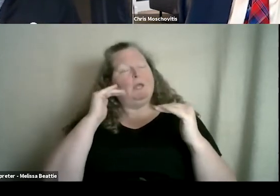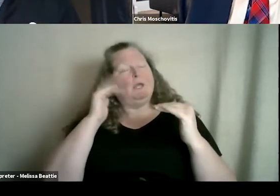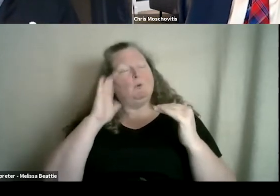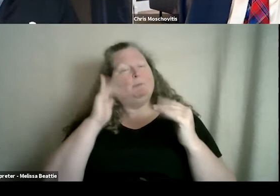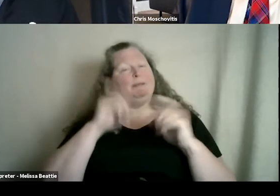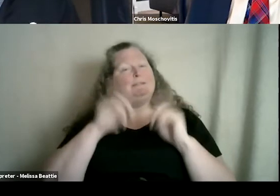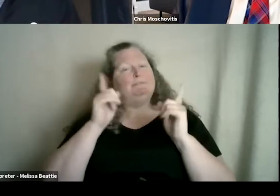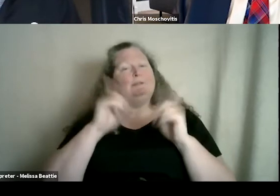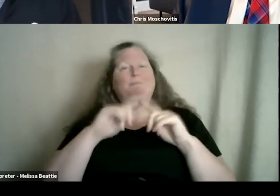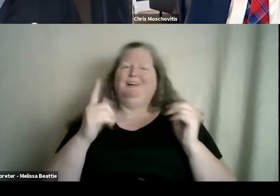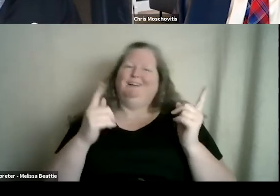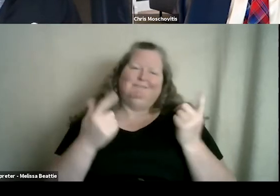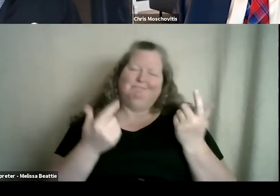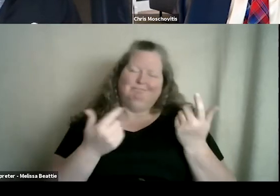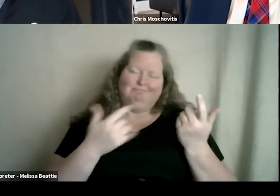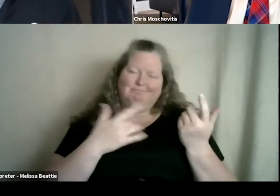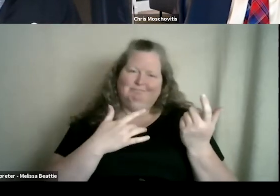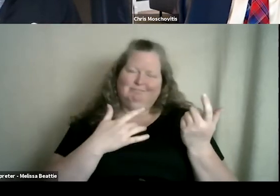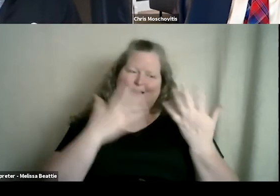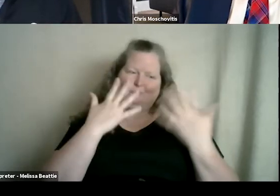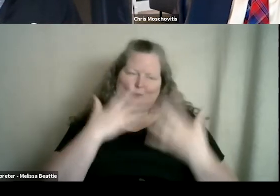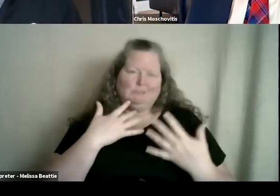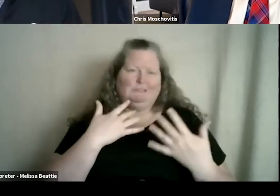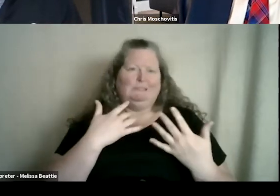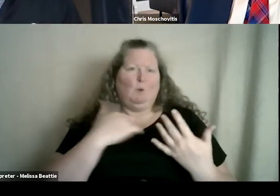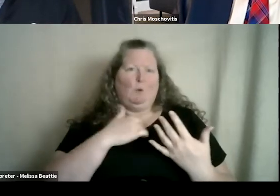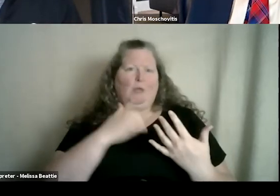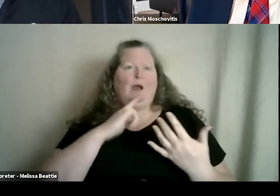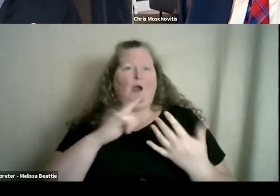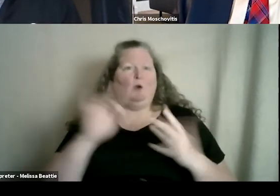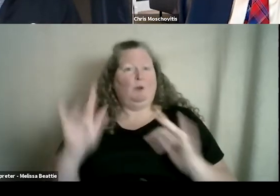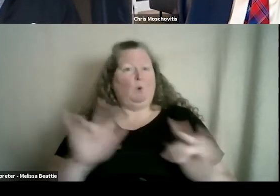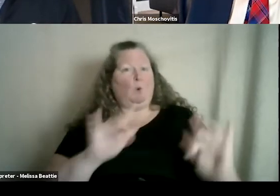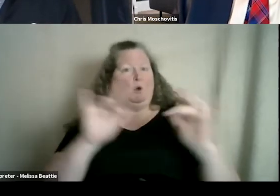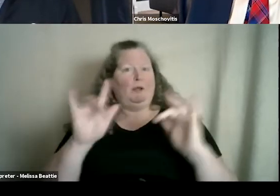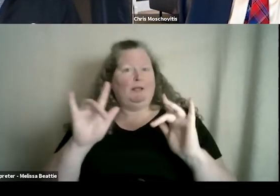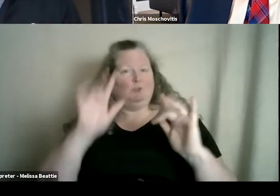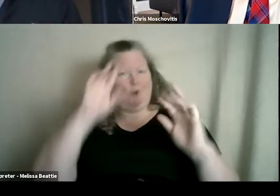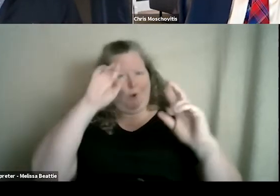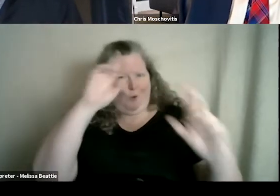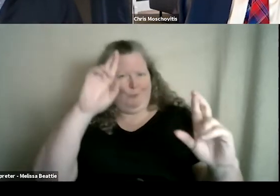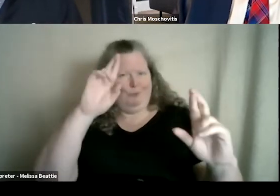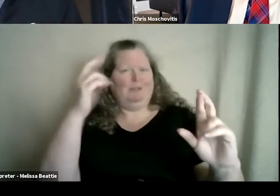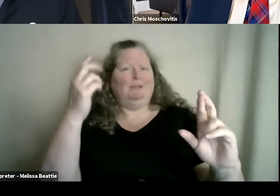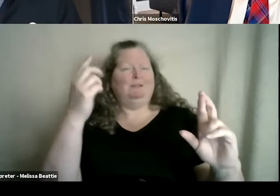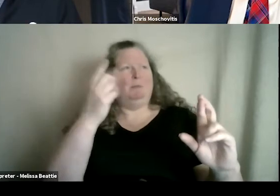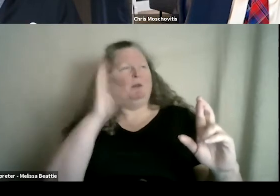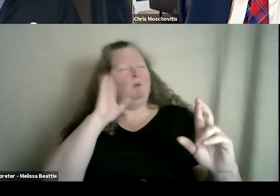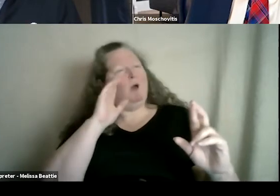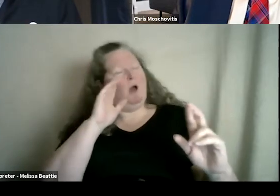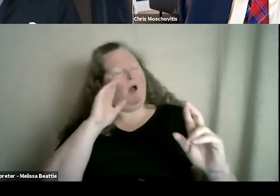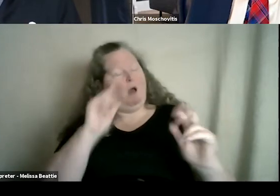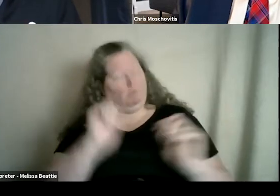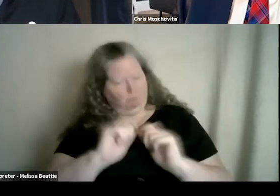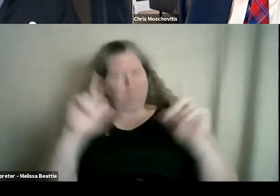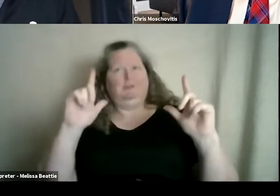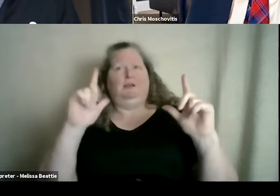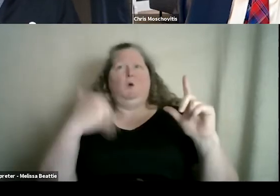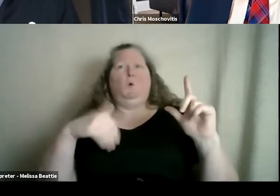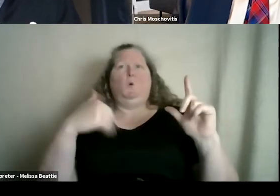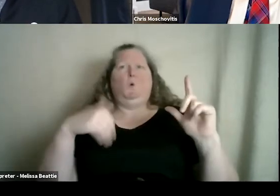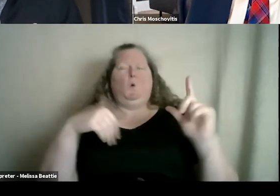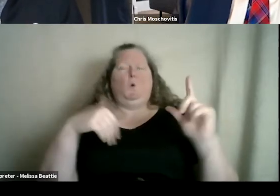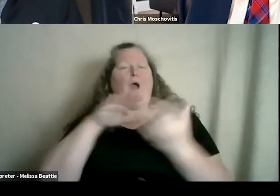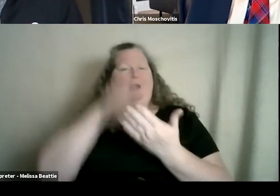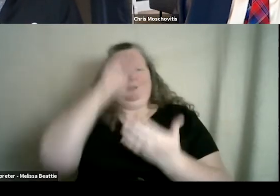yeah, unfortunately. We are recording these, and hopefully somebody will, pick them up and say, oh, okay, yeah, I learned something tonight.